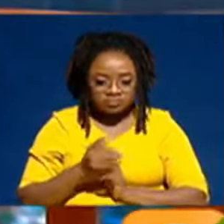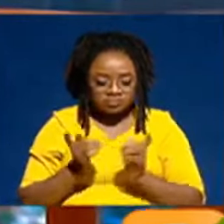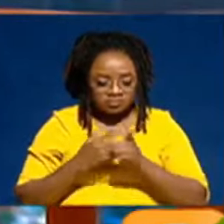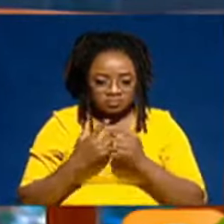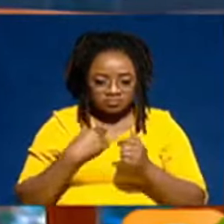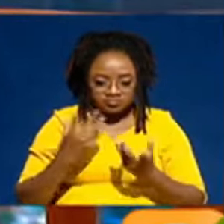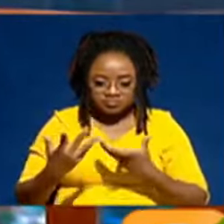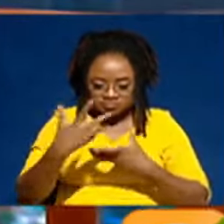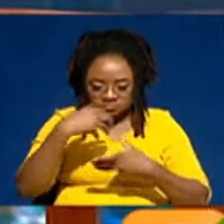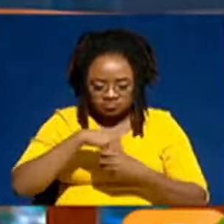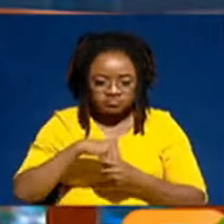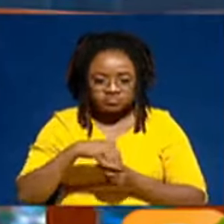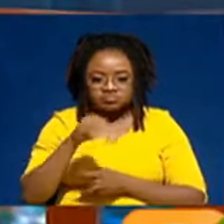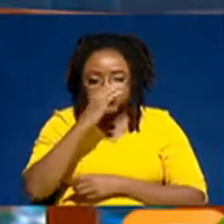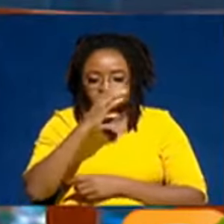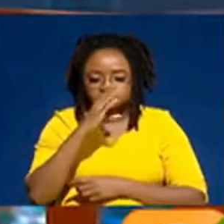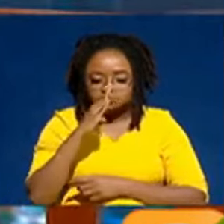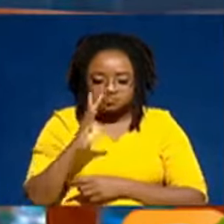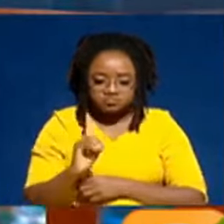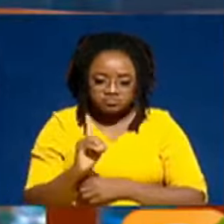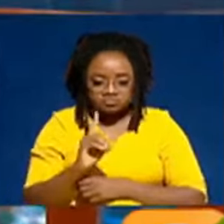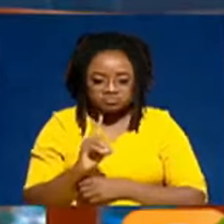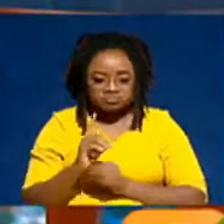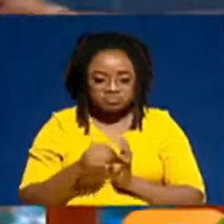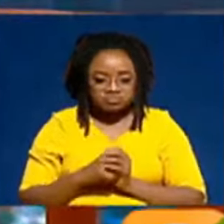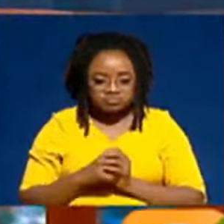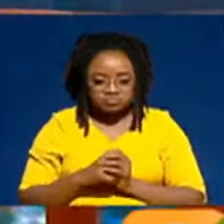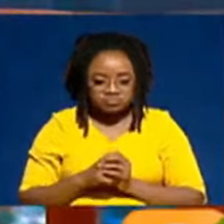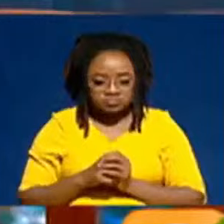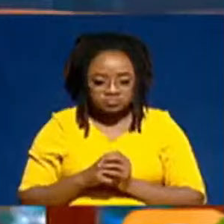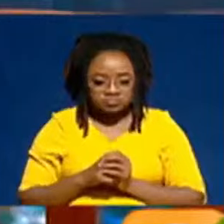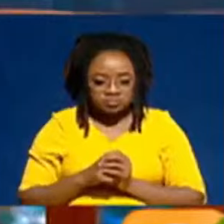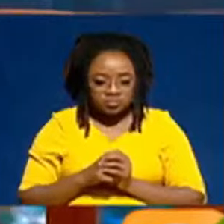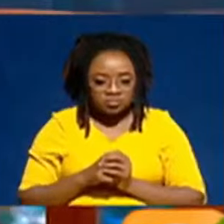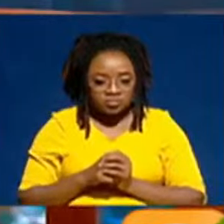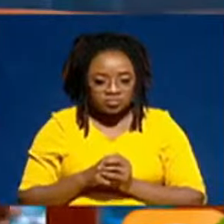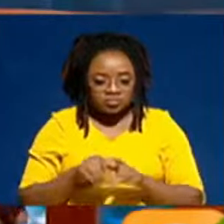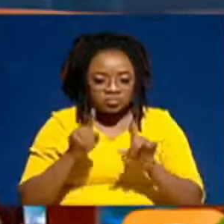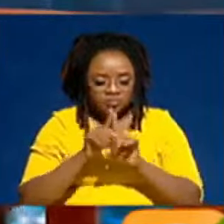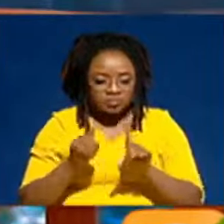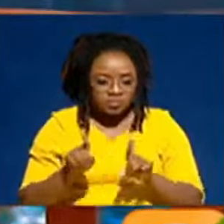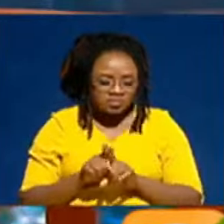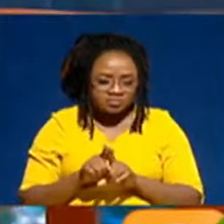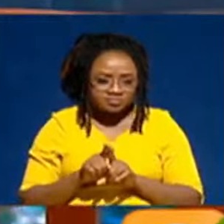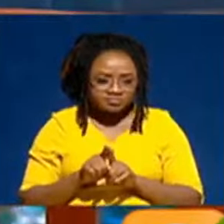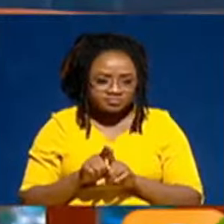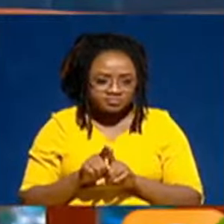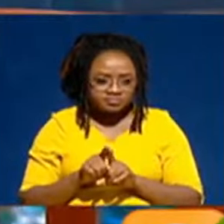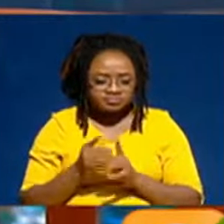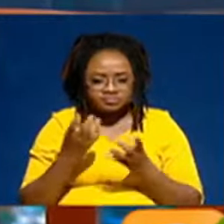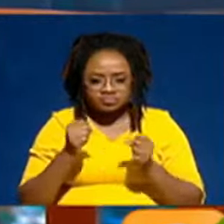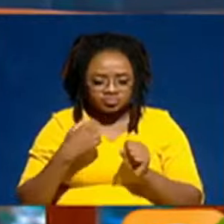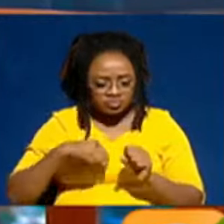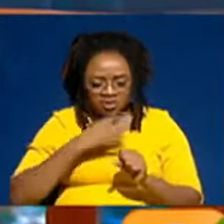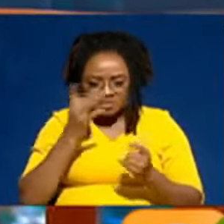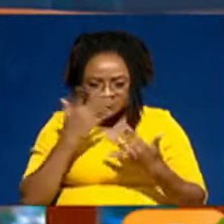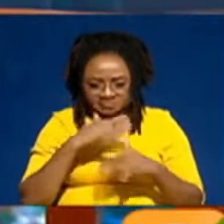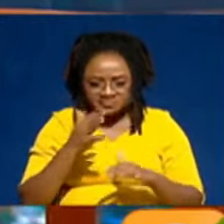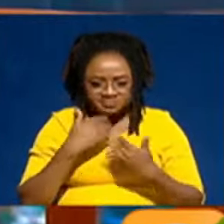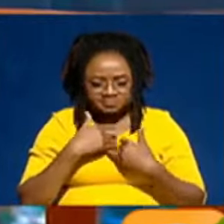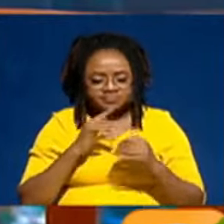CBD. Development of including Muthurwa, that area, and what have you. Yeah. Okay, so we already have a